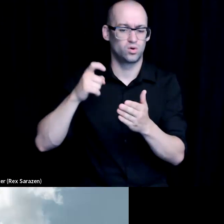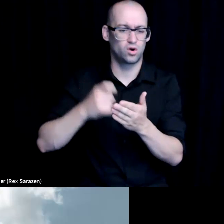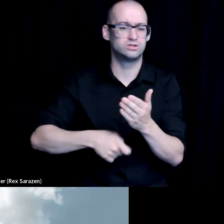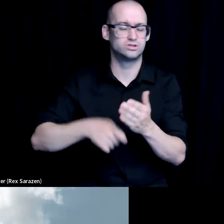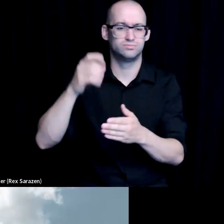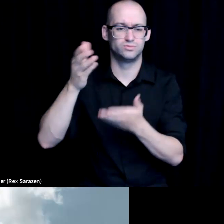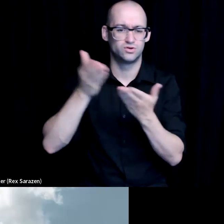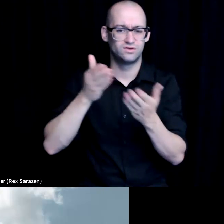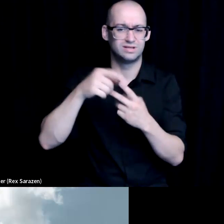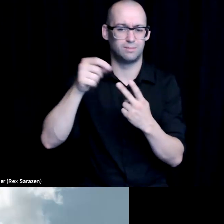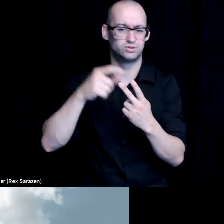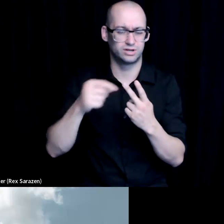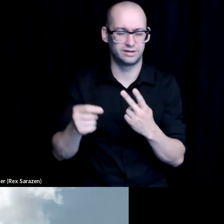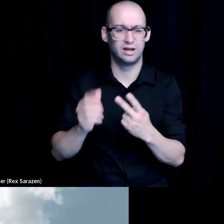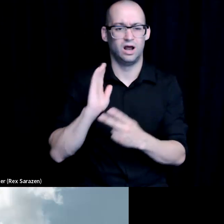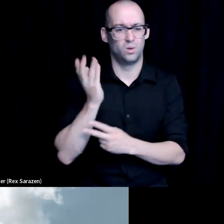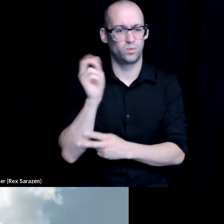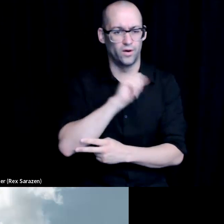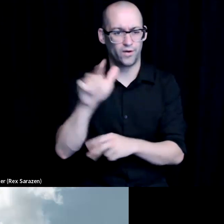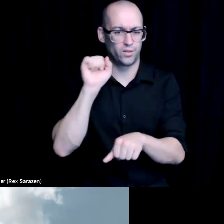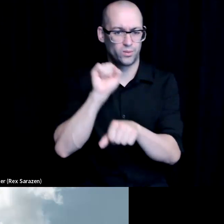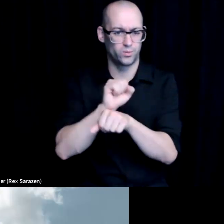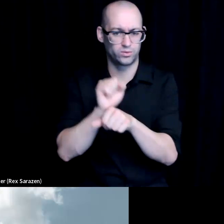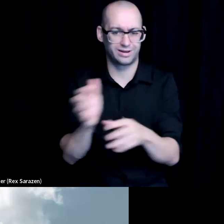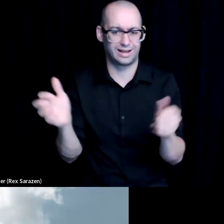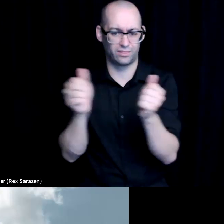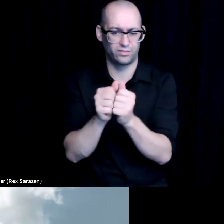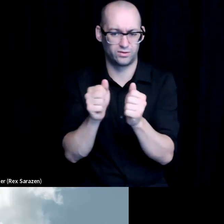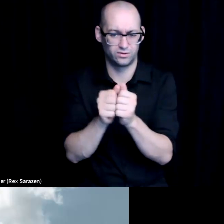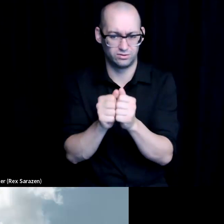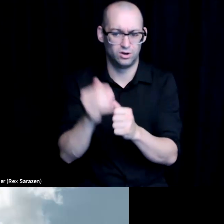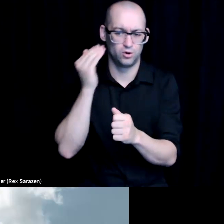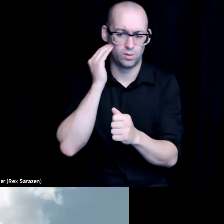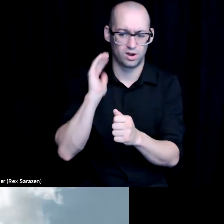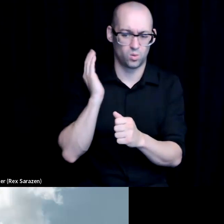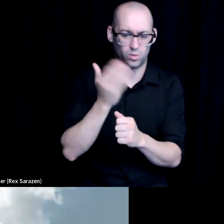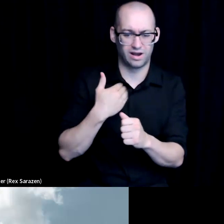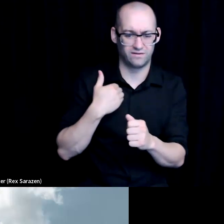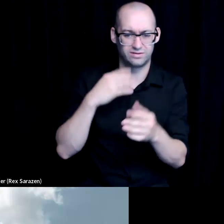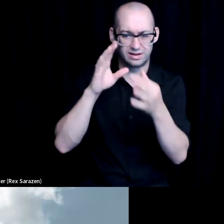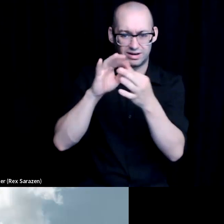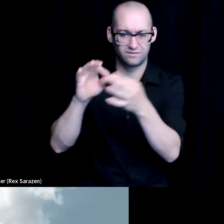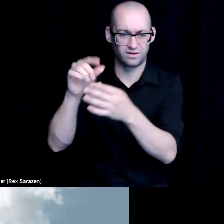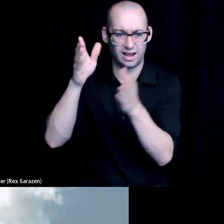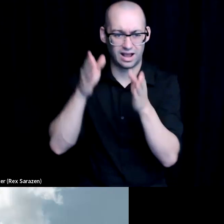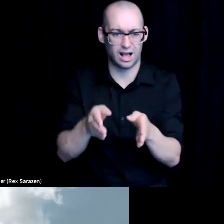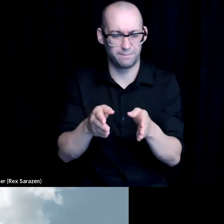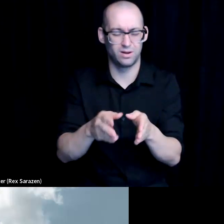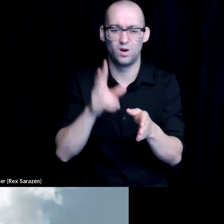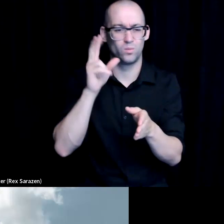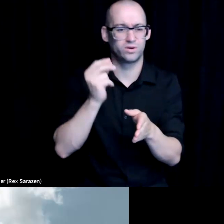all of us are working together, knowing that there are connectivity gaps, but by no means do we want to perpetuate inequity